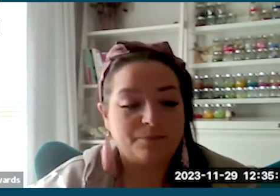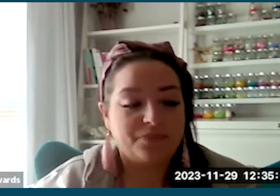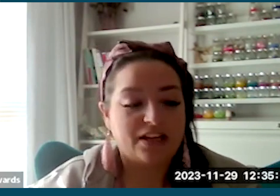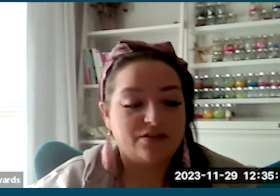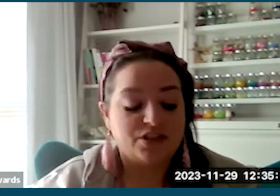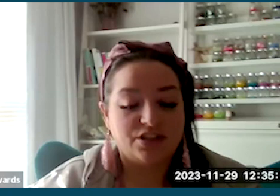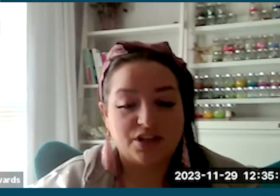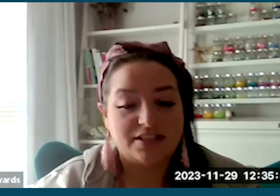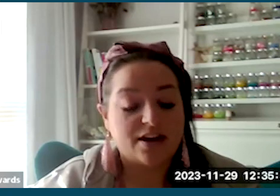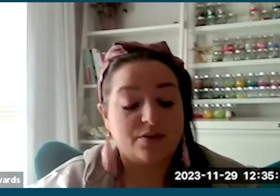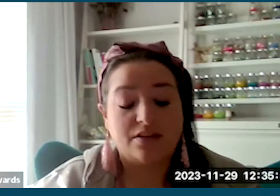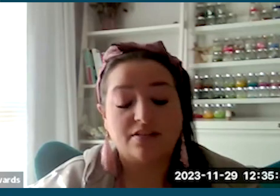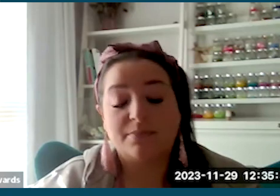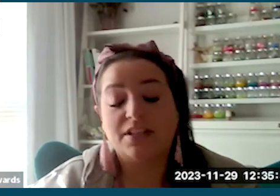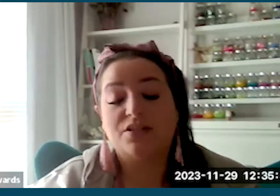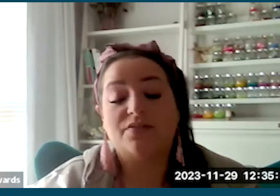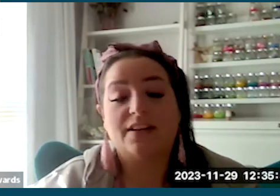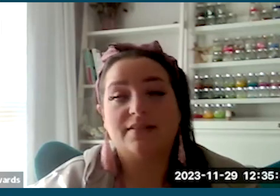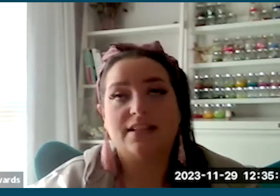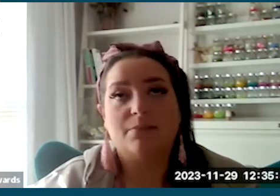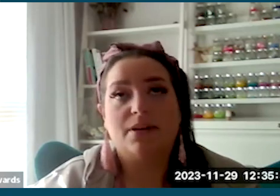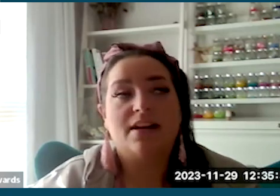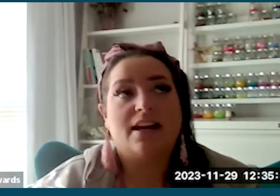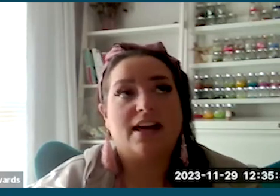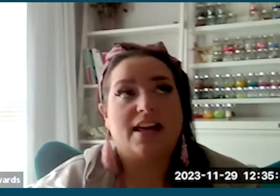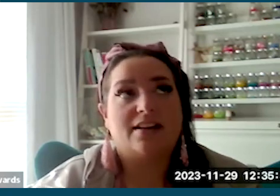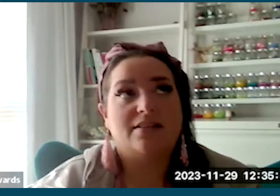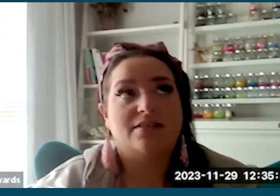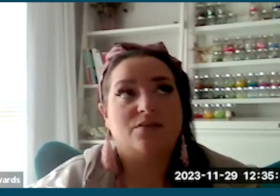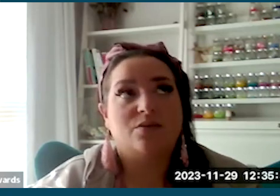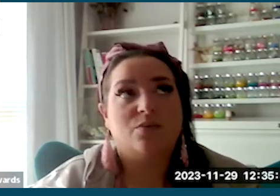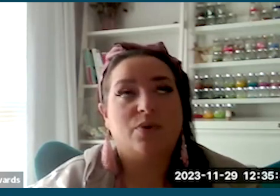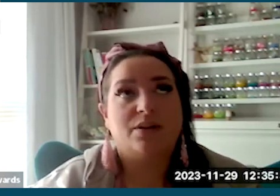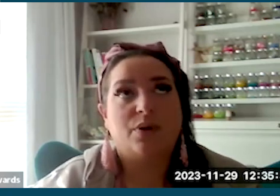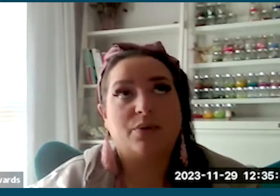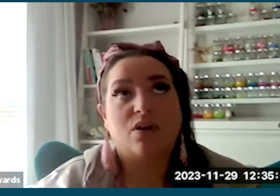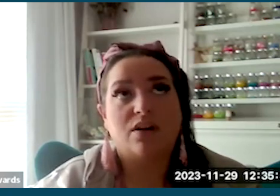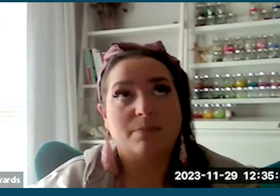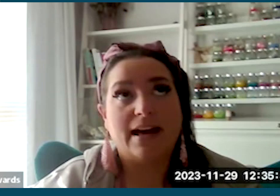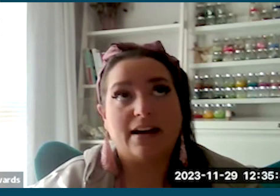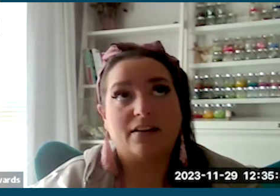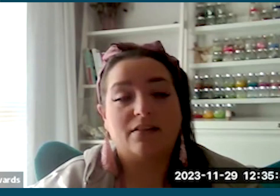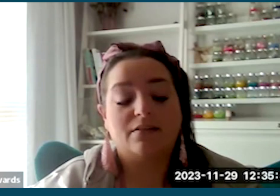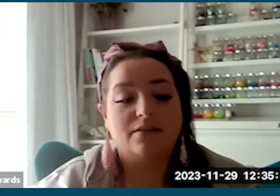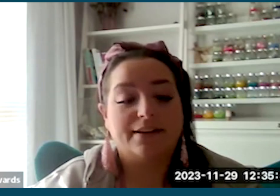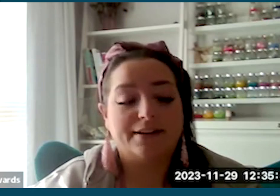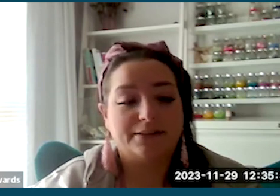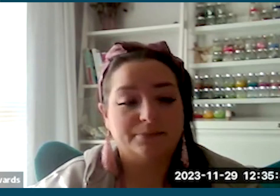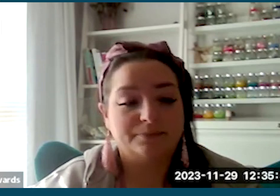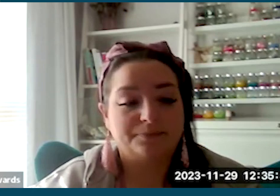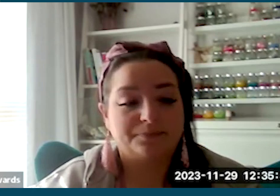that. And she shut down, and ultimately she fell asleep. And when we were called back,